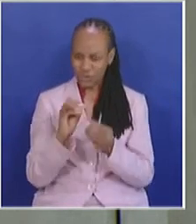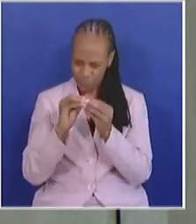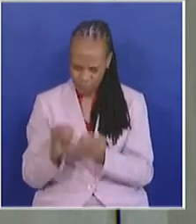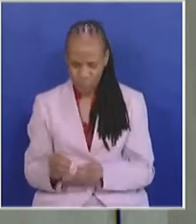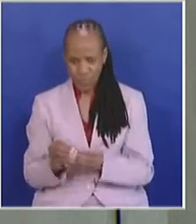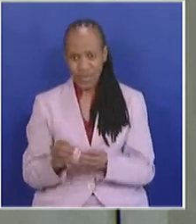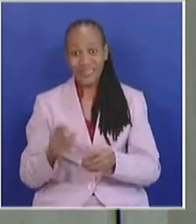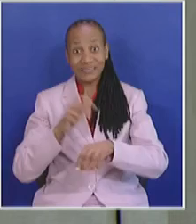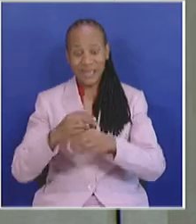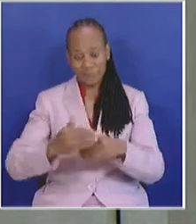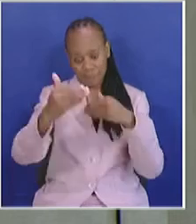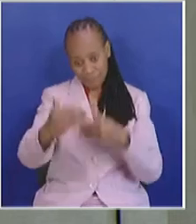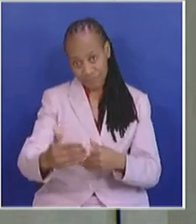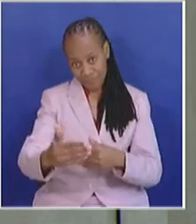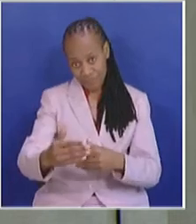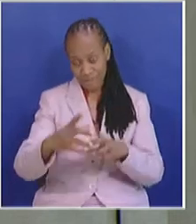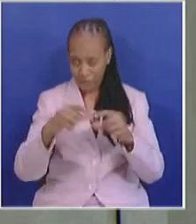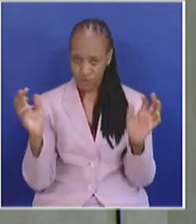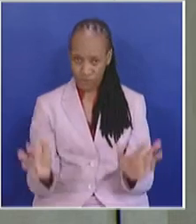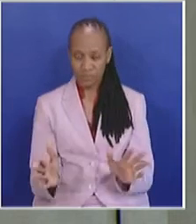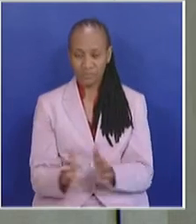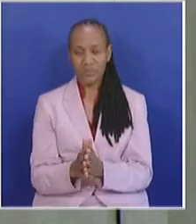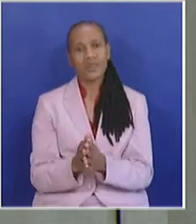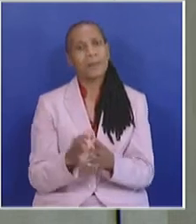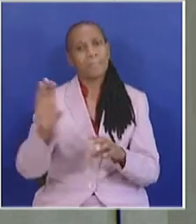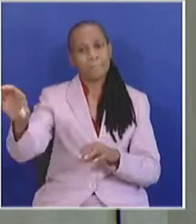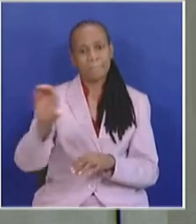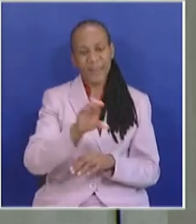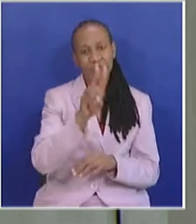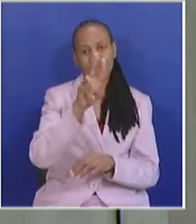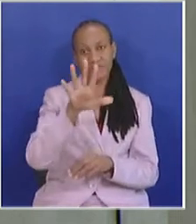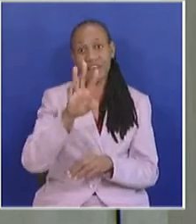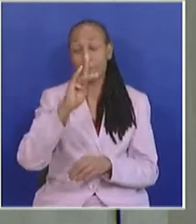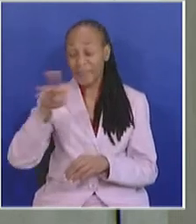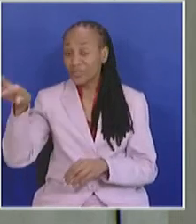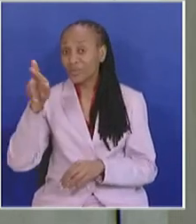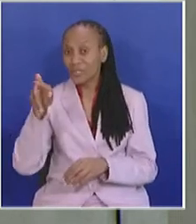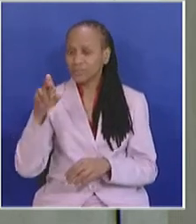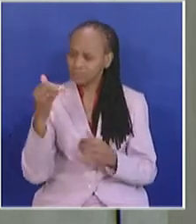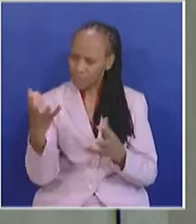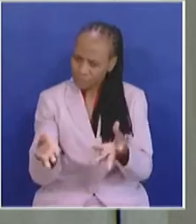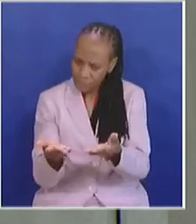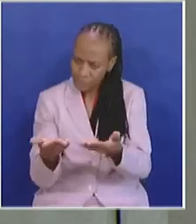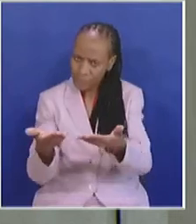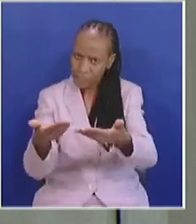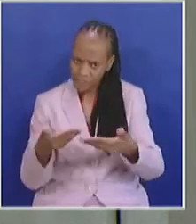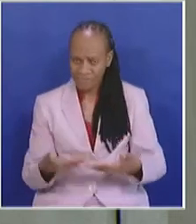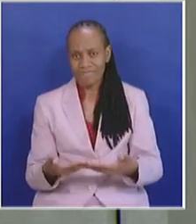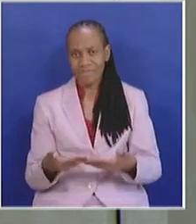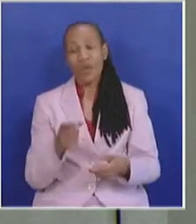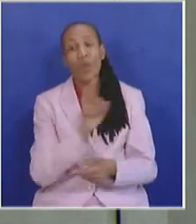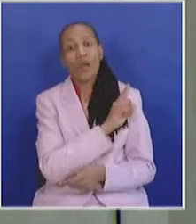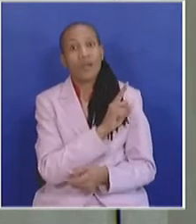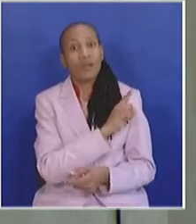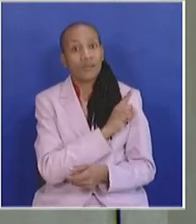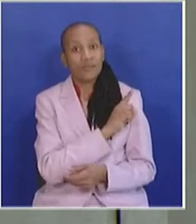term. An investment of 25 billion rand has been made in the integrated rapid public transport networks